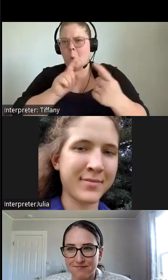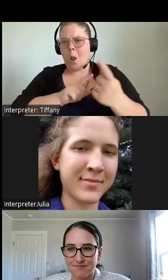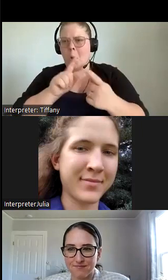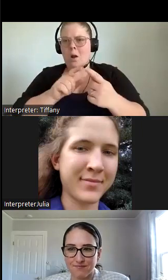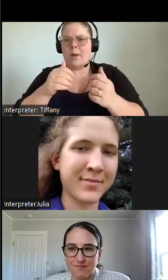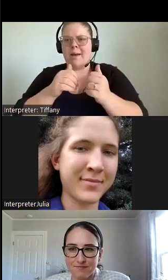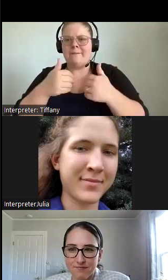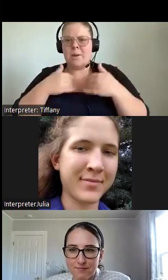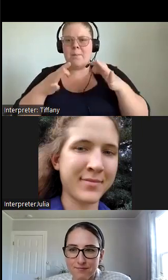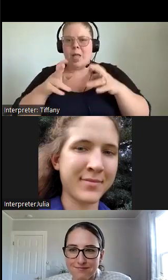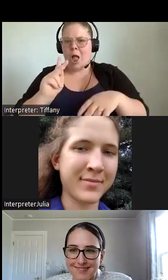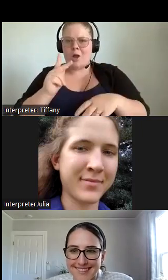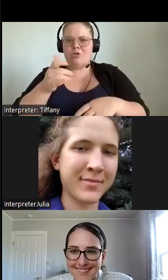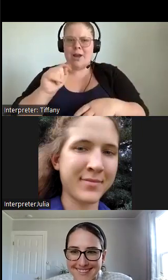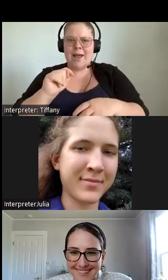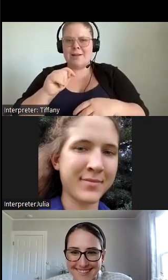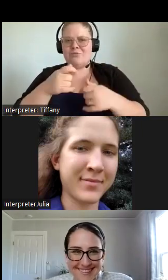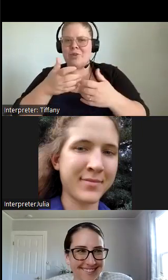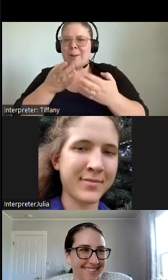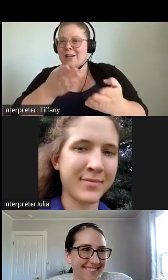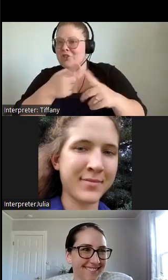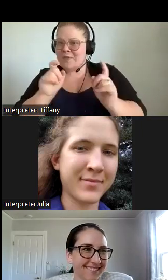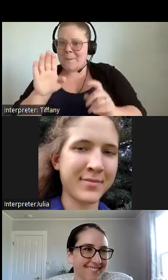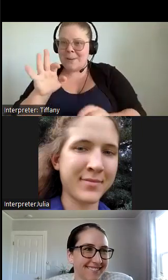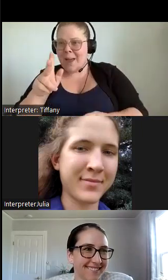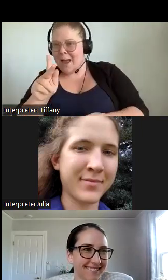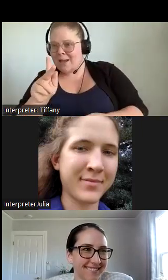coming from BPAC shortly as well.